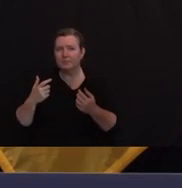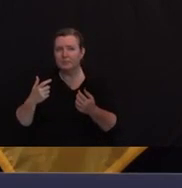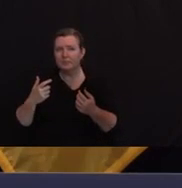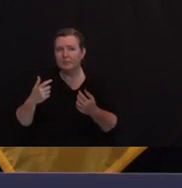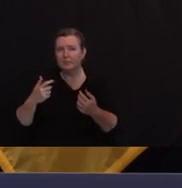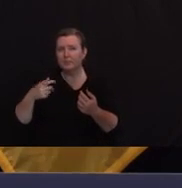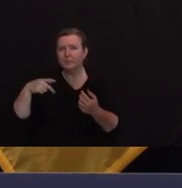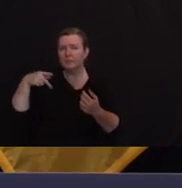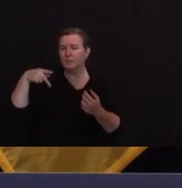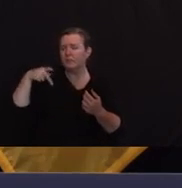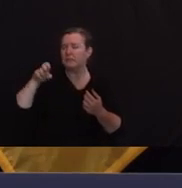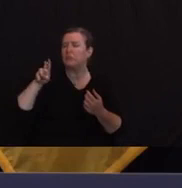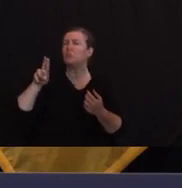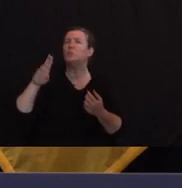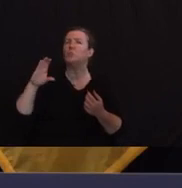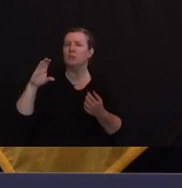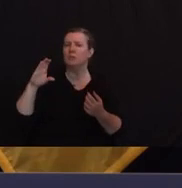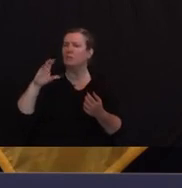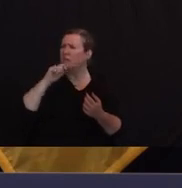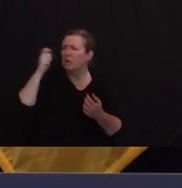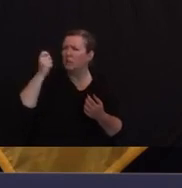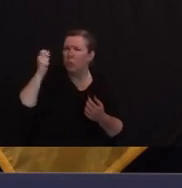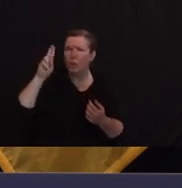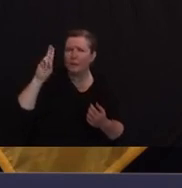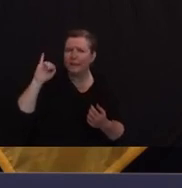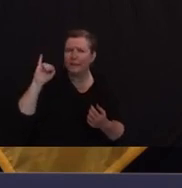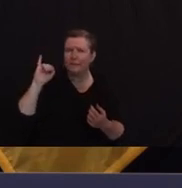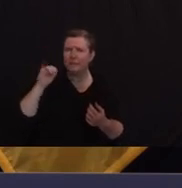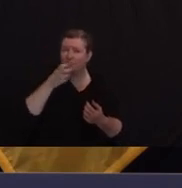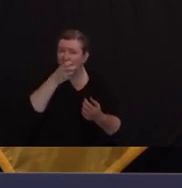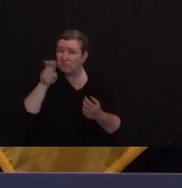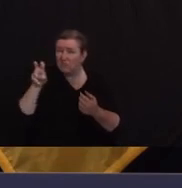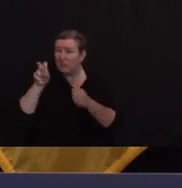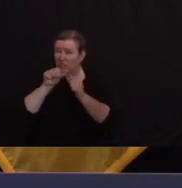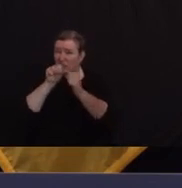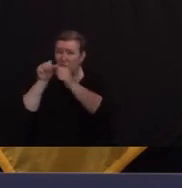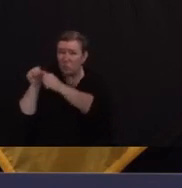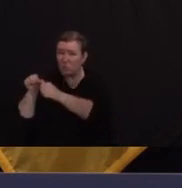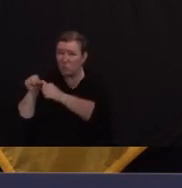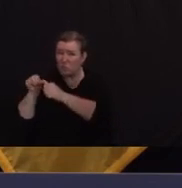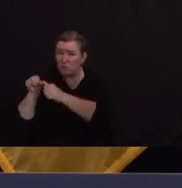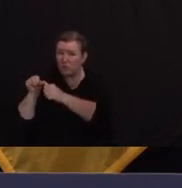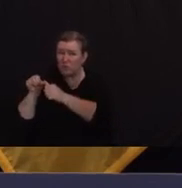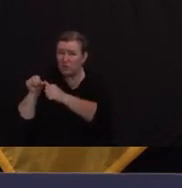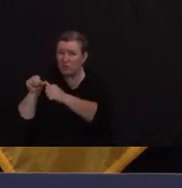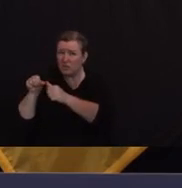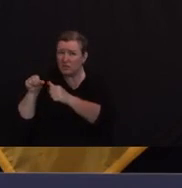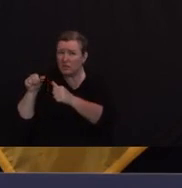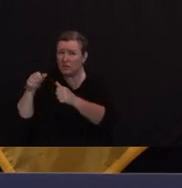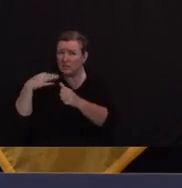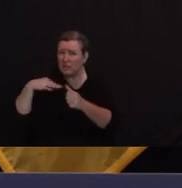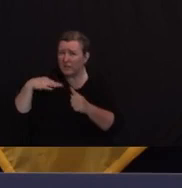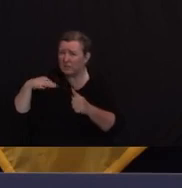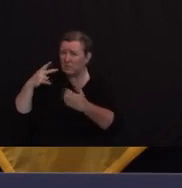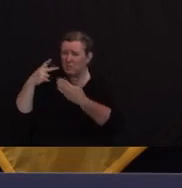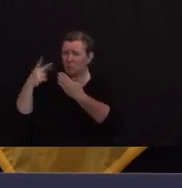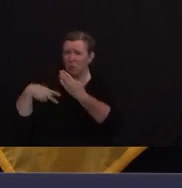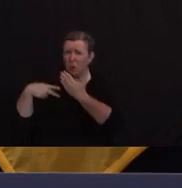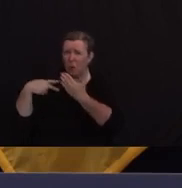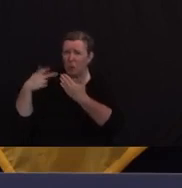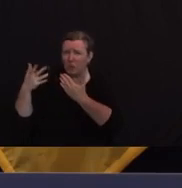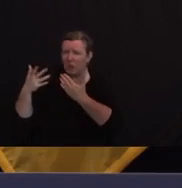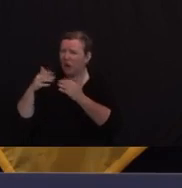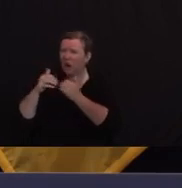to a different extended benefit program. How will that 100,000 people, how will they be moved or notified?